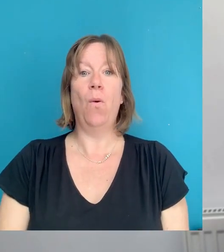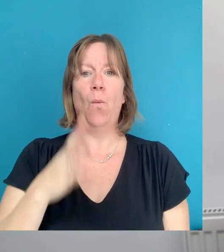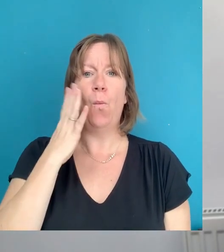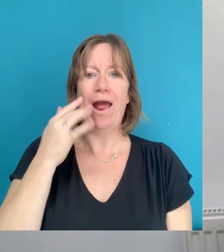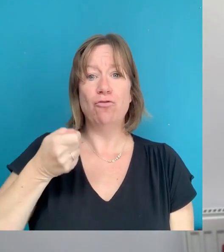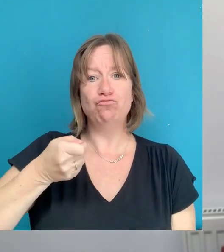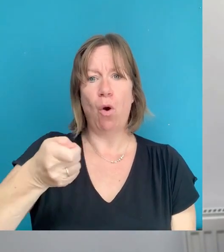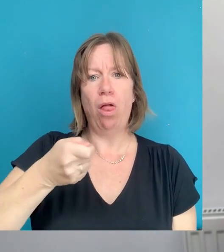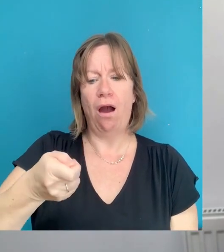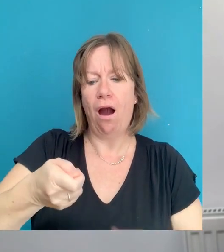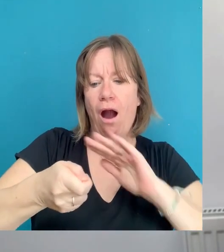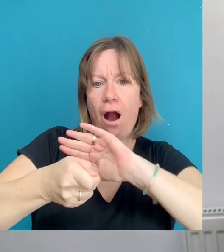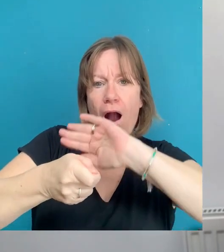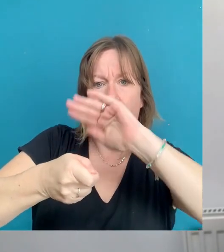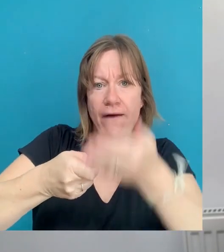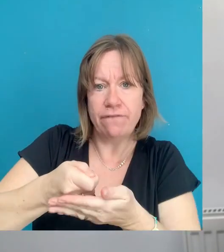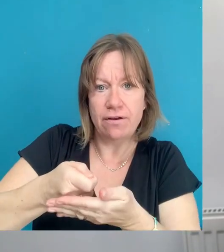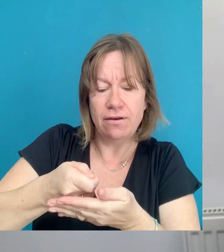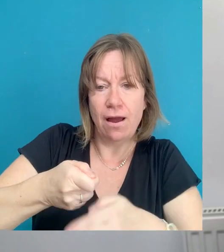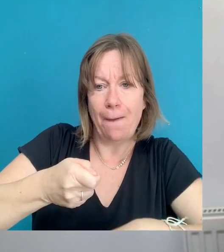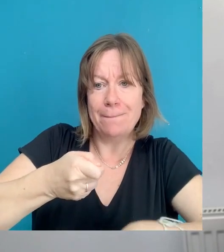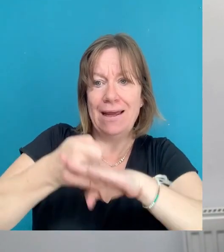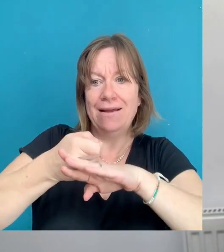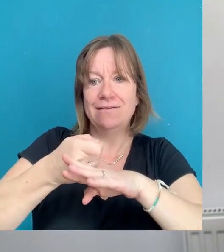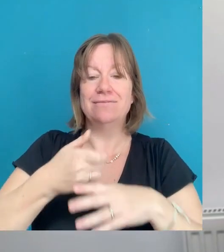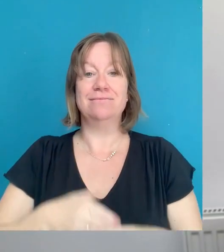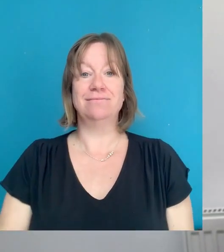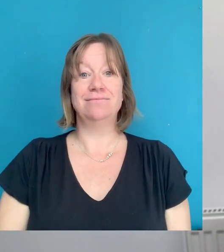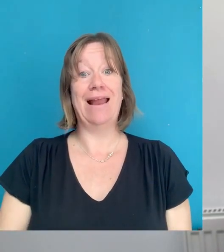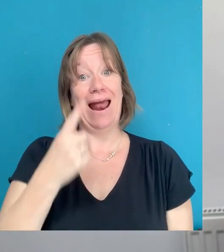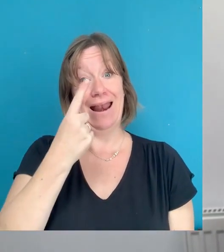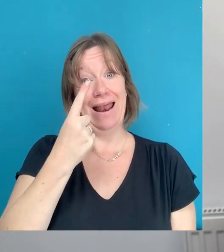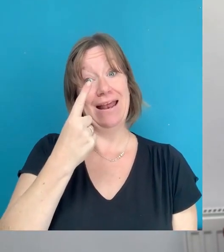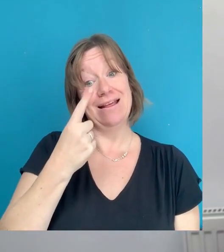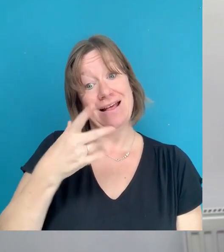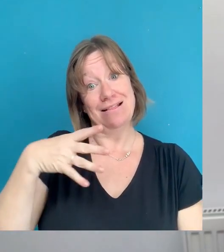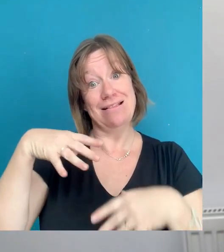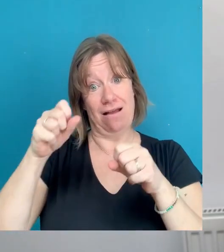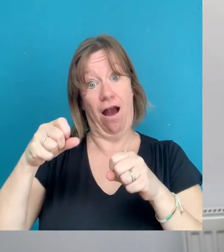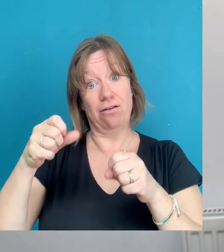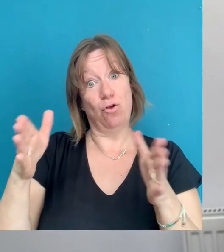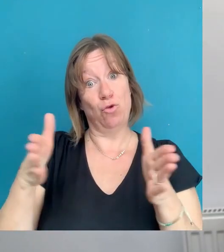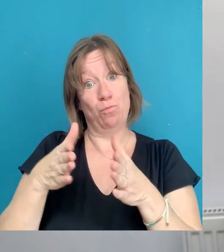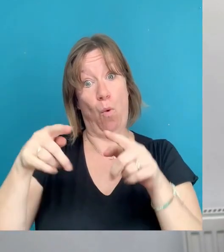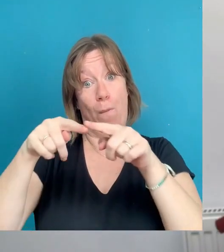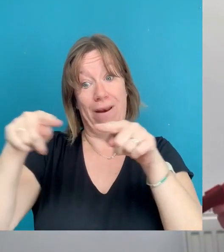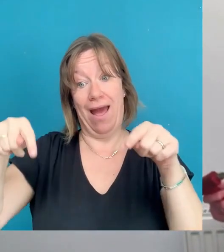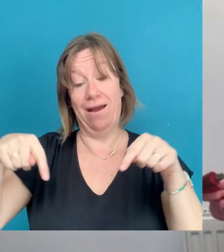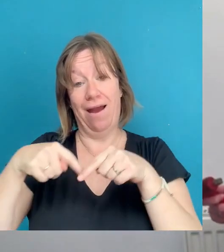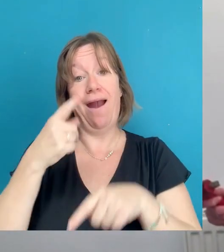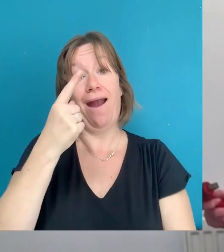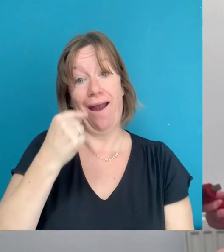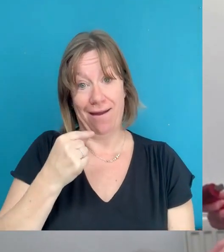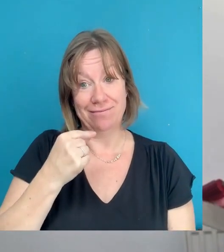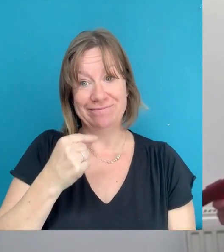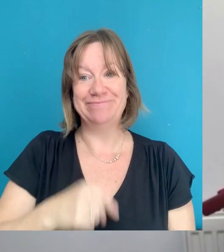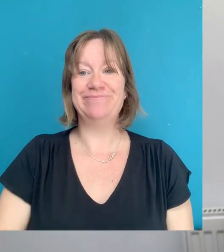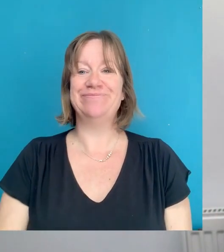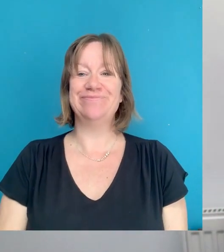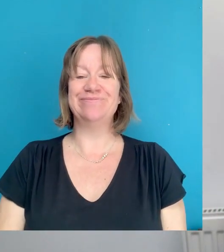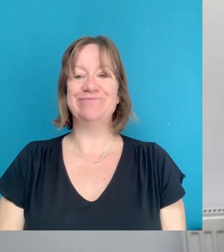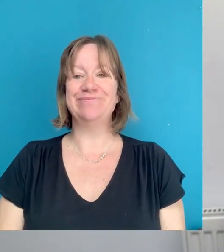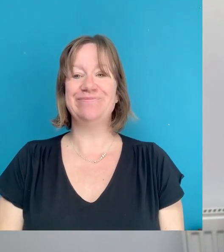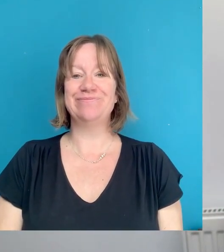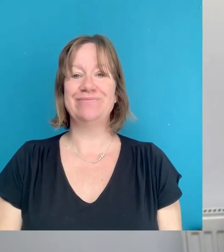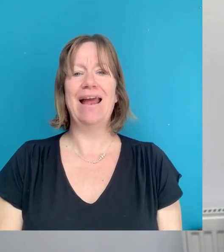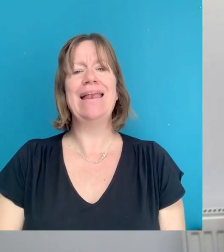is covered, and that's really important thing, it's getting good coverage over your roller, then you start on